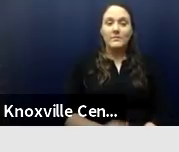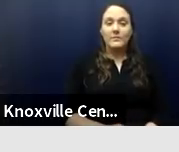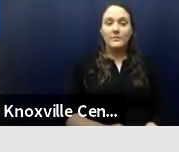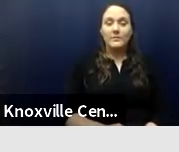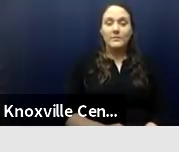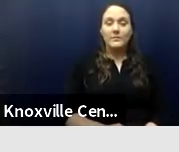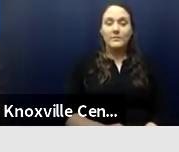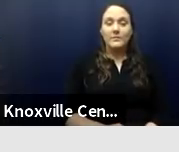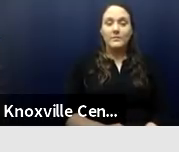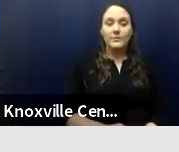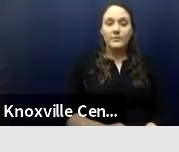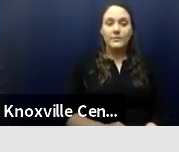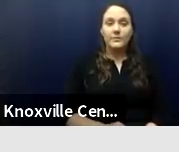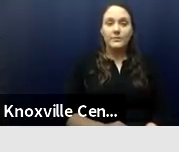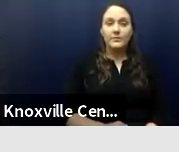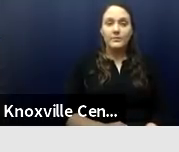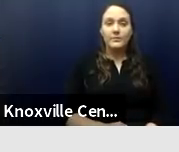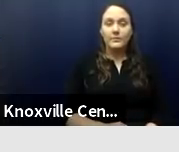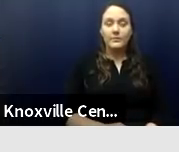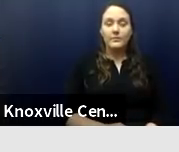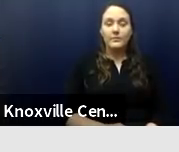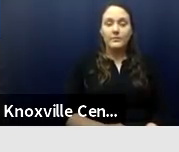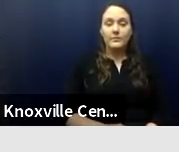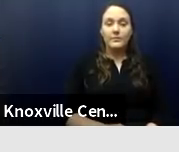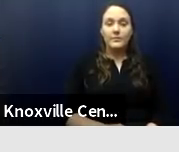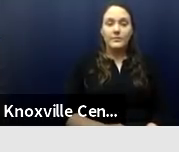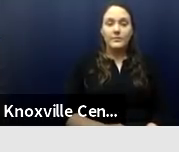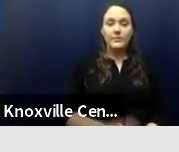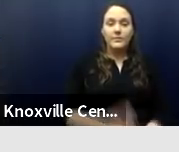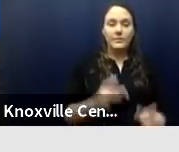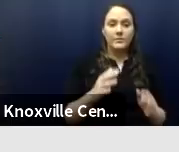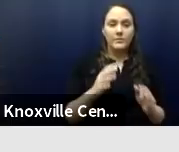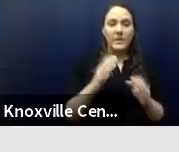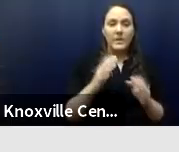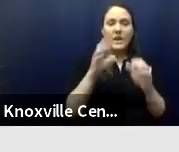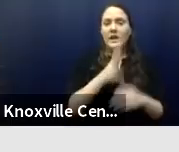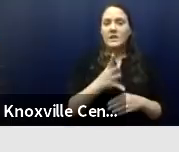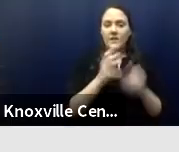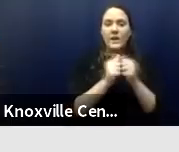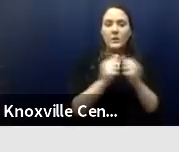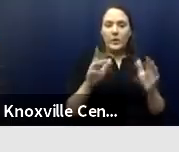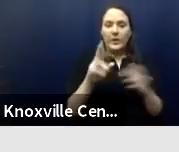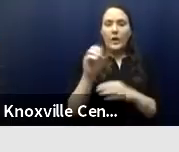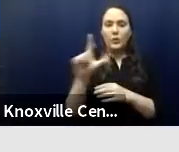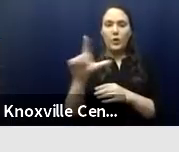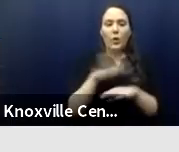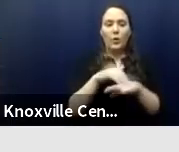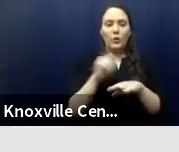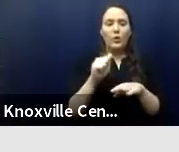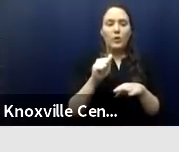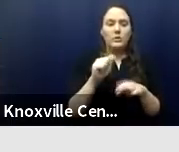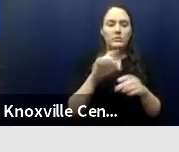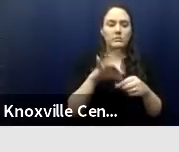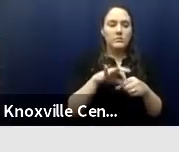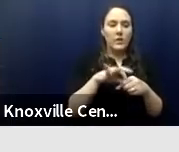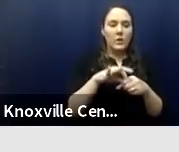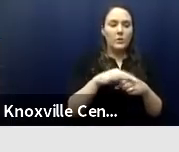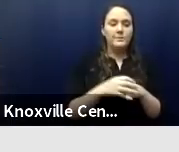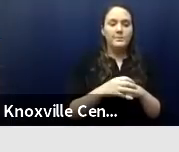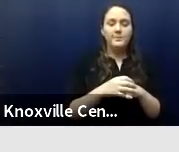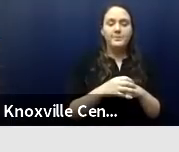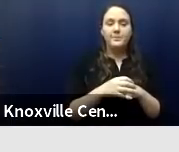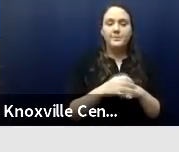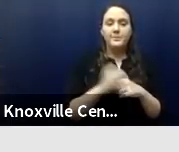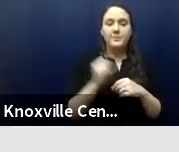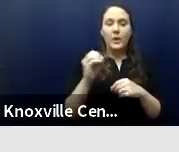Apologize, I was muted. Yes, it's fine without a roll call vote. You're not required to do a roll call vote, I don't believe here. Okay. So